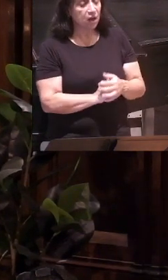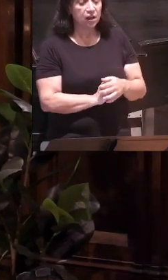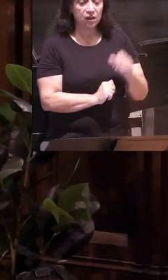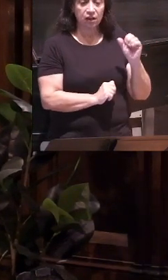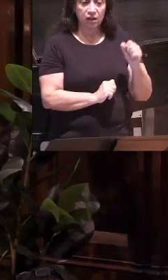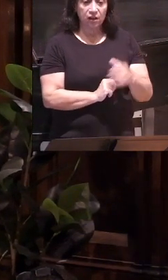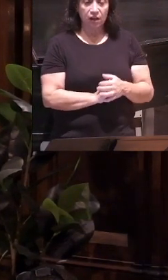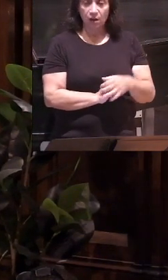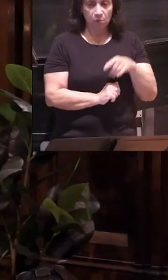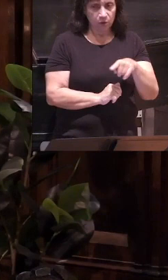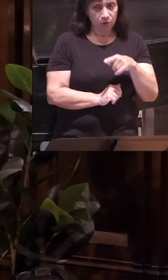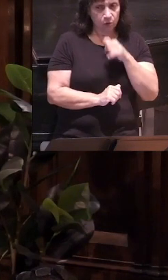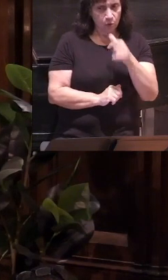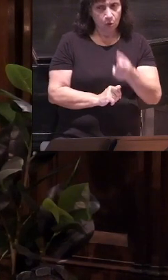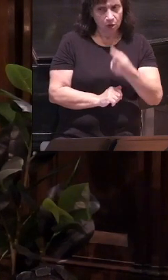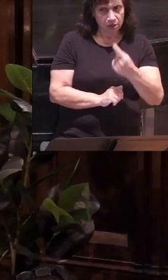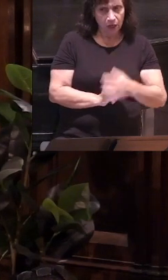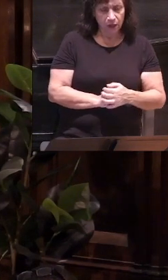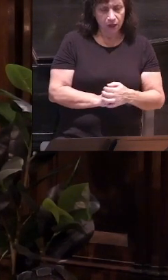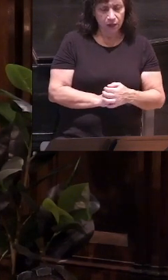you don't understand, Larry.